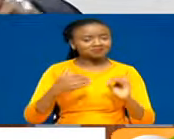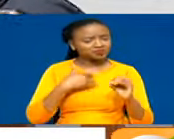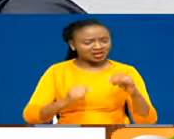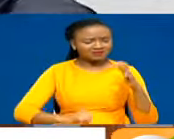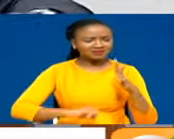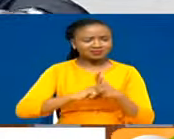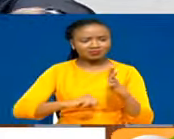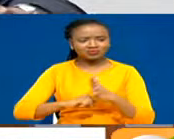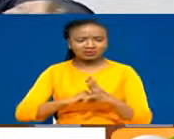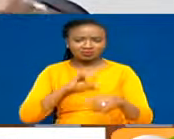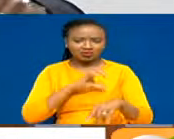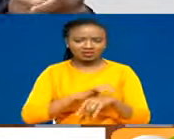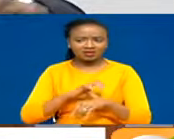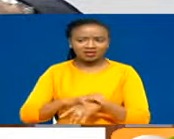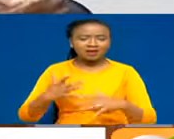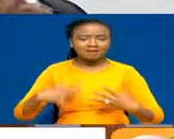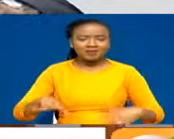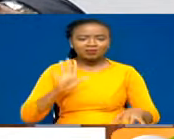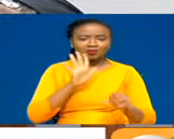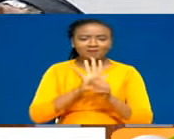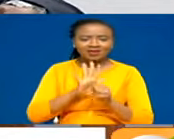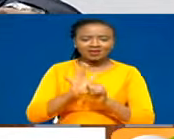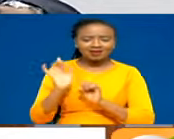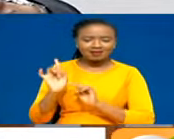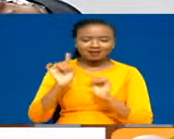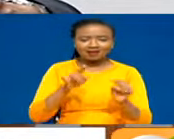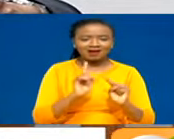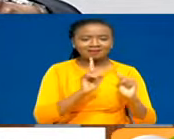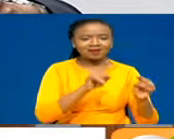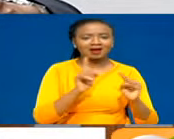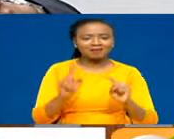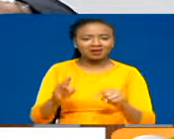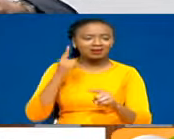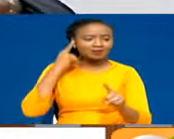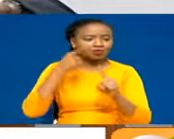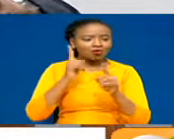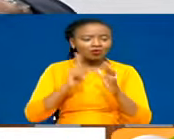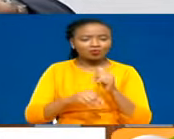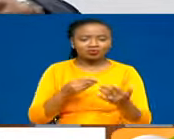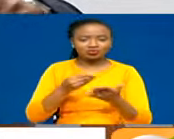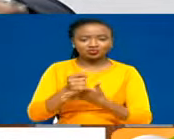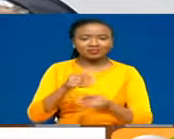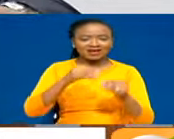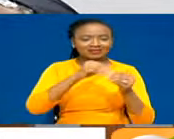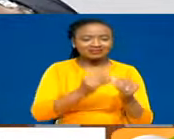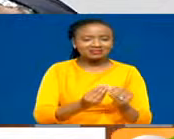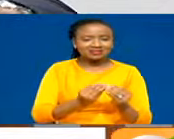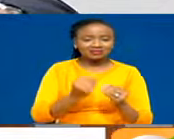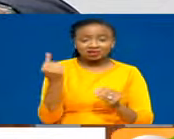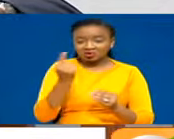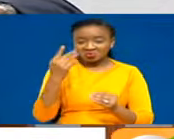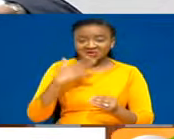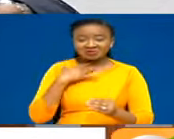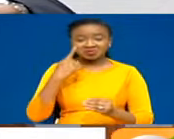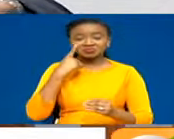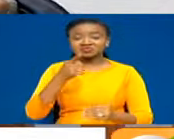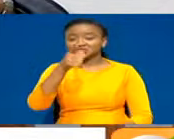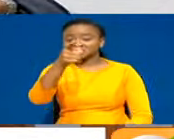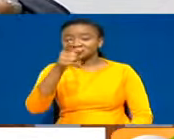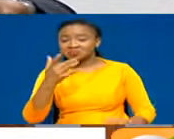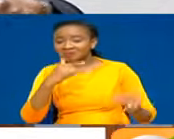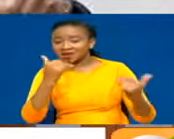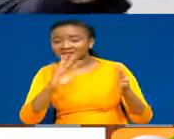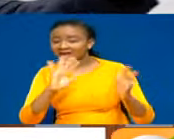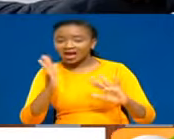lot of people come to buy tickets, and they come to watch their favorite players. They don't come to always watch you play. People want to